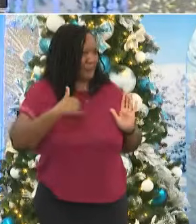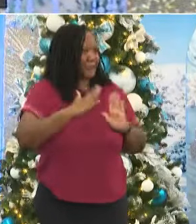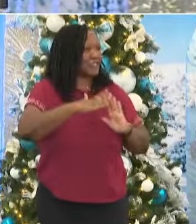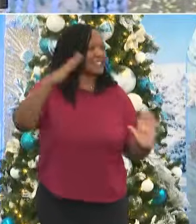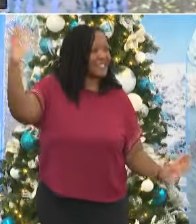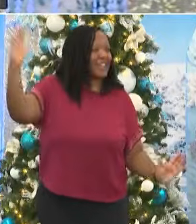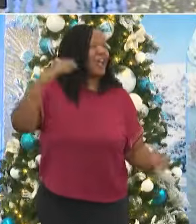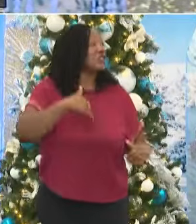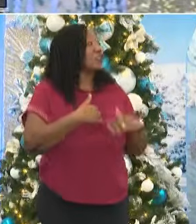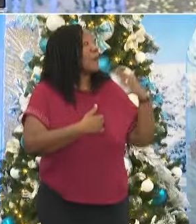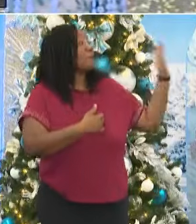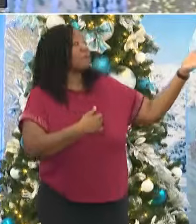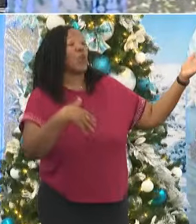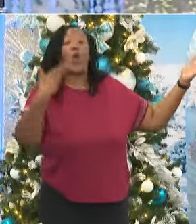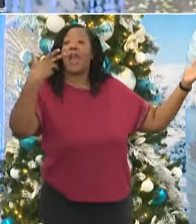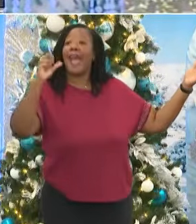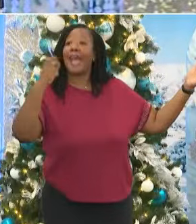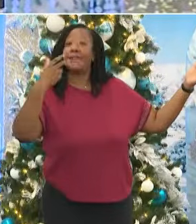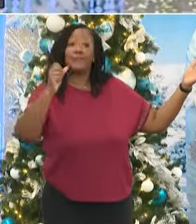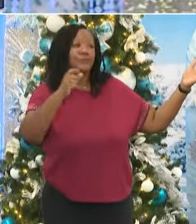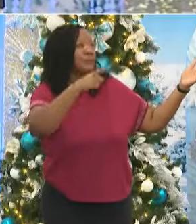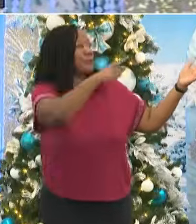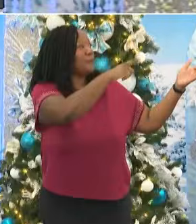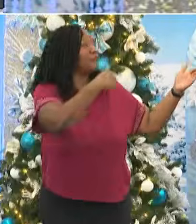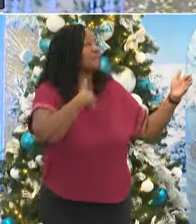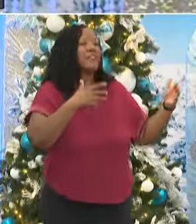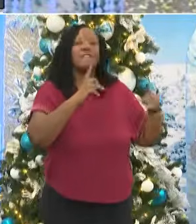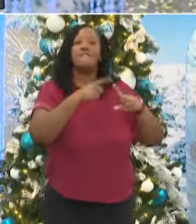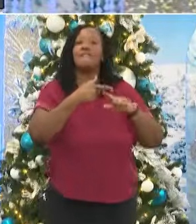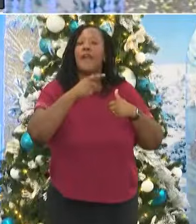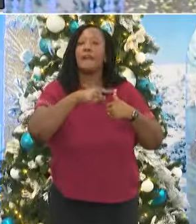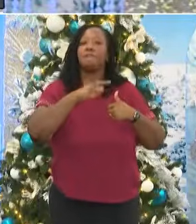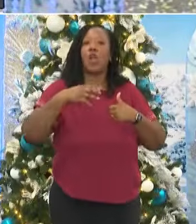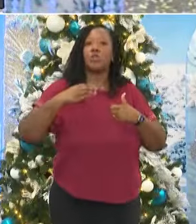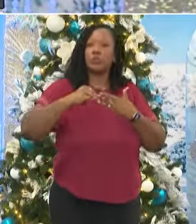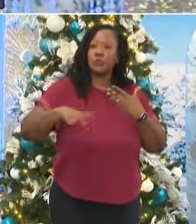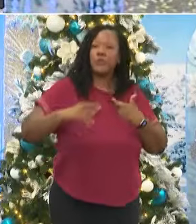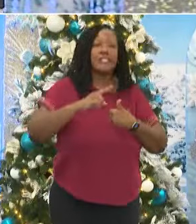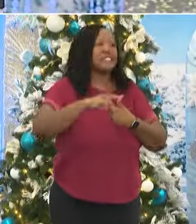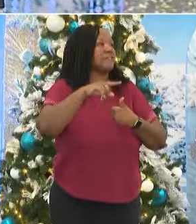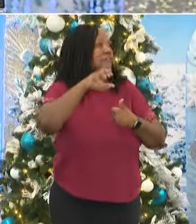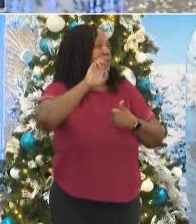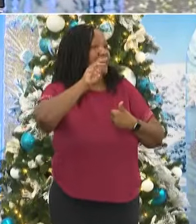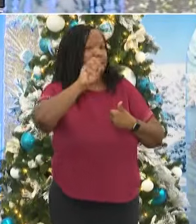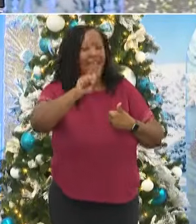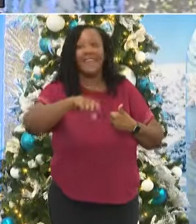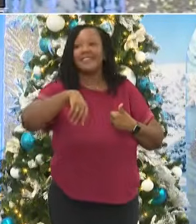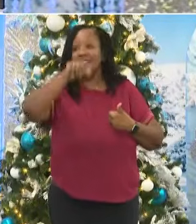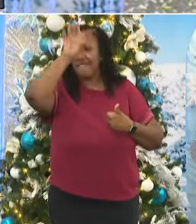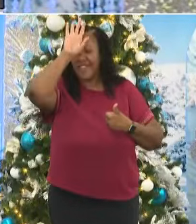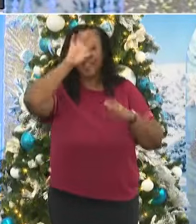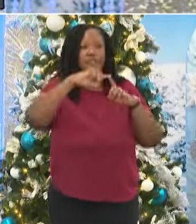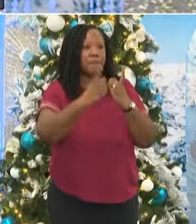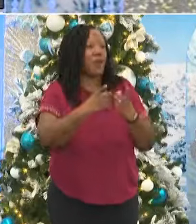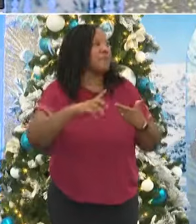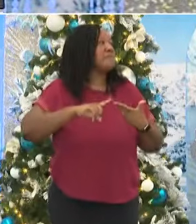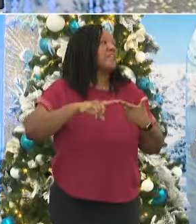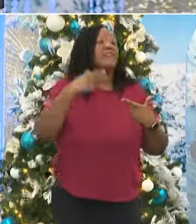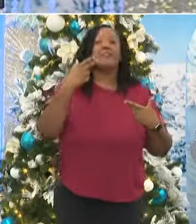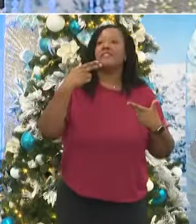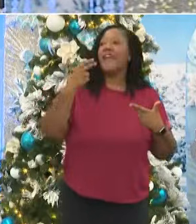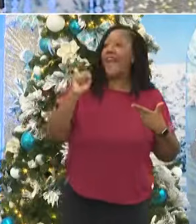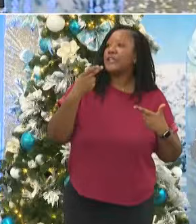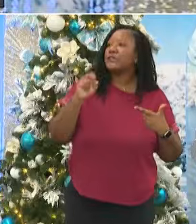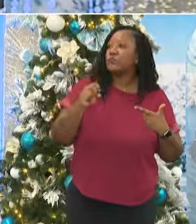the cadets from the DC Fire and EMS Department. Shout out to Junior ROTC. Shout out to the young people of